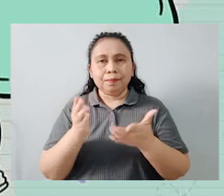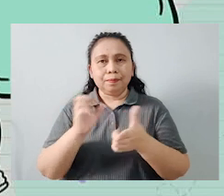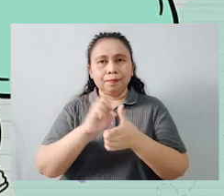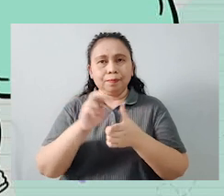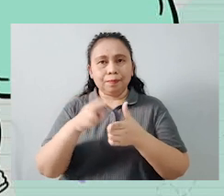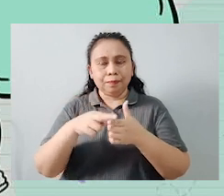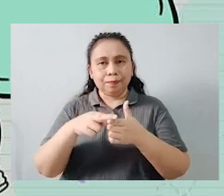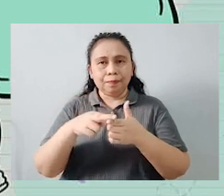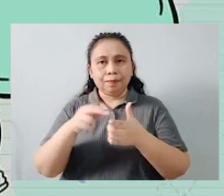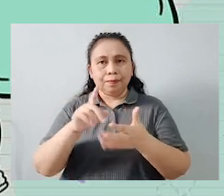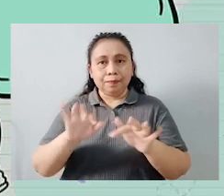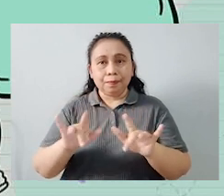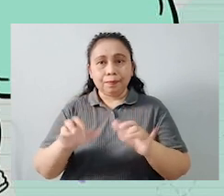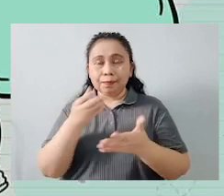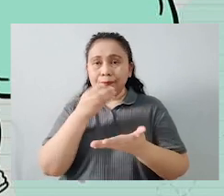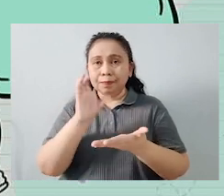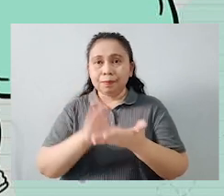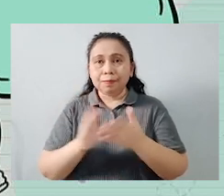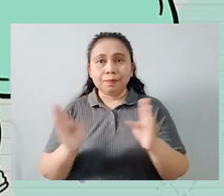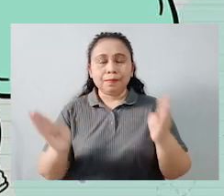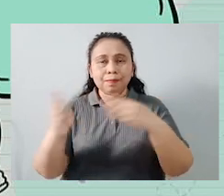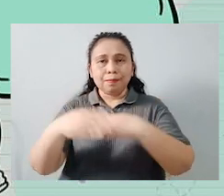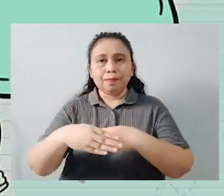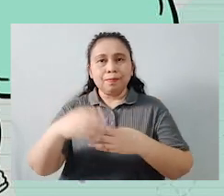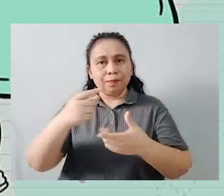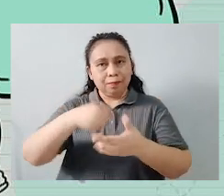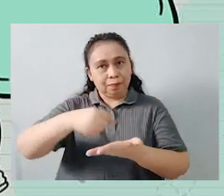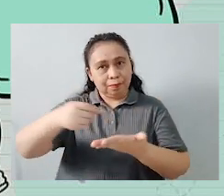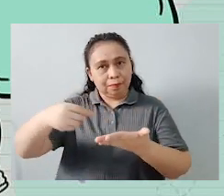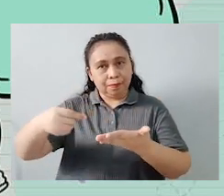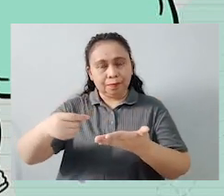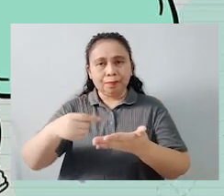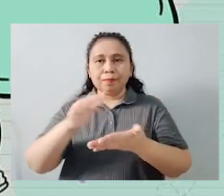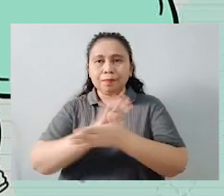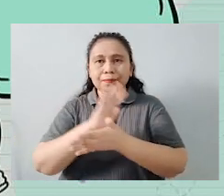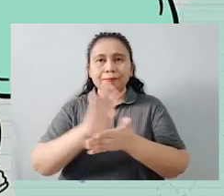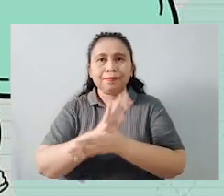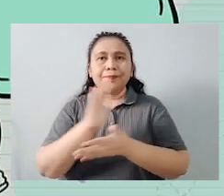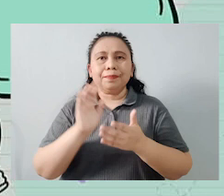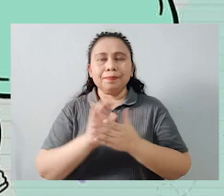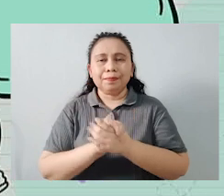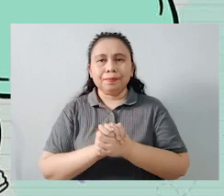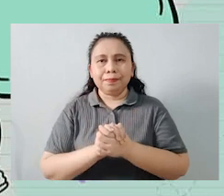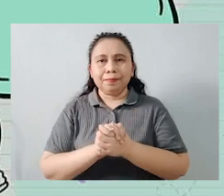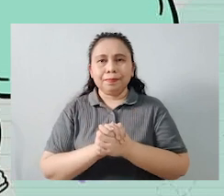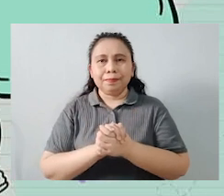either type your answers in the comment section or write them down in a piece of paper.